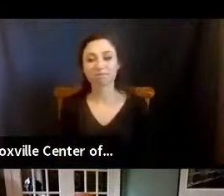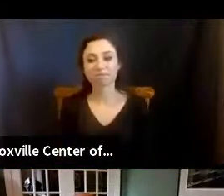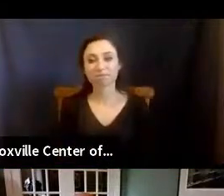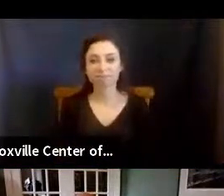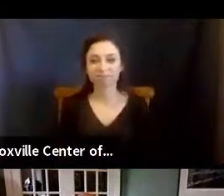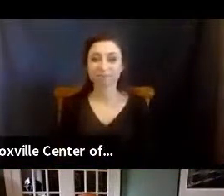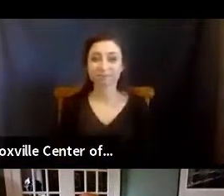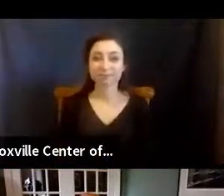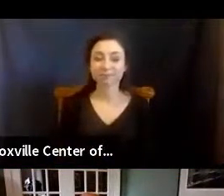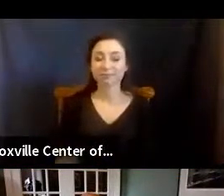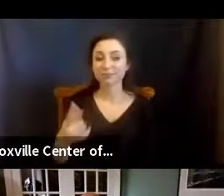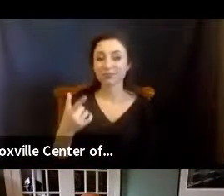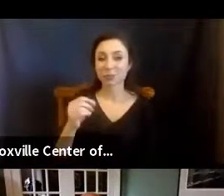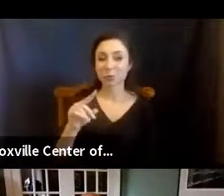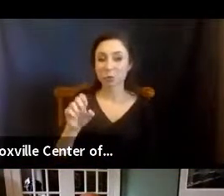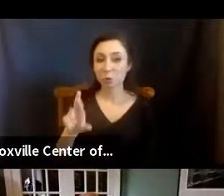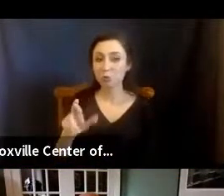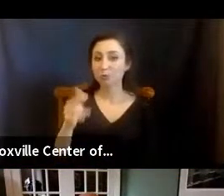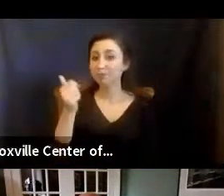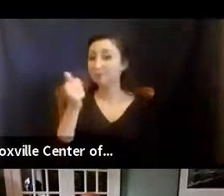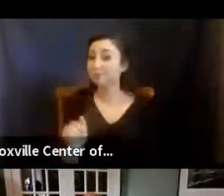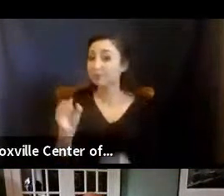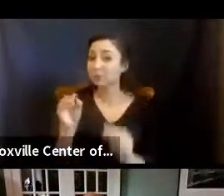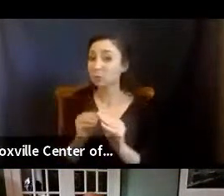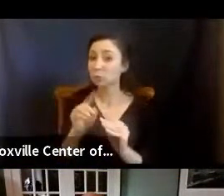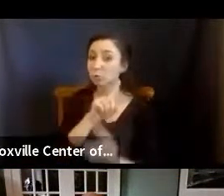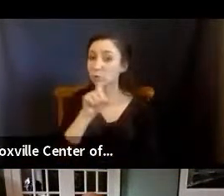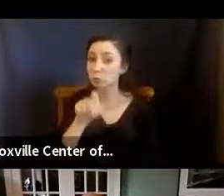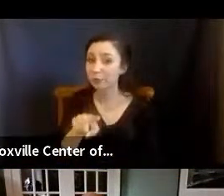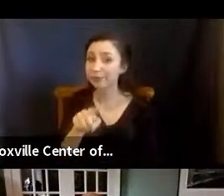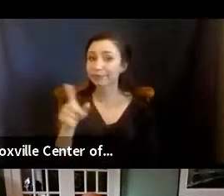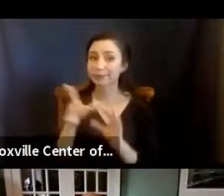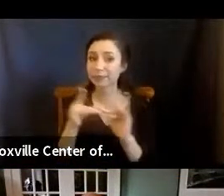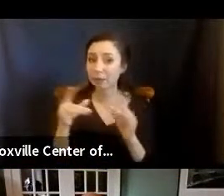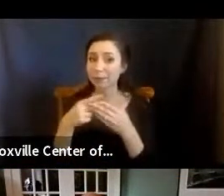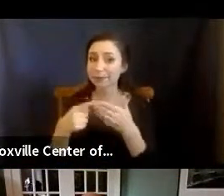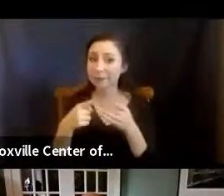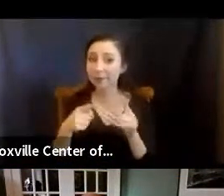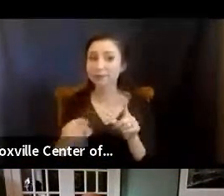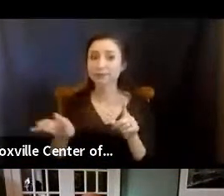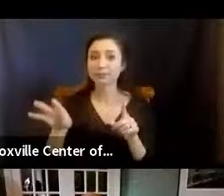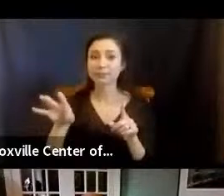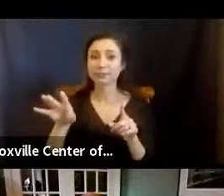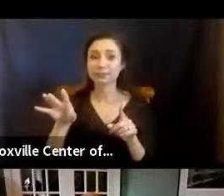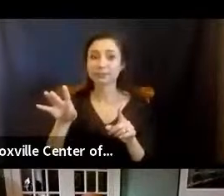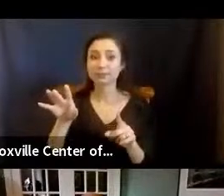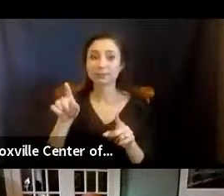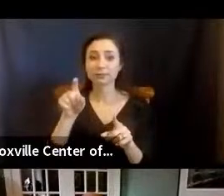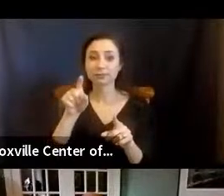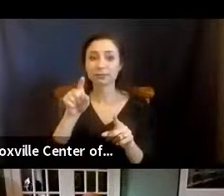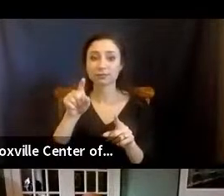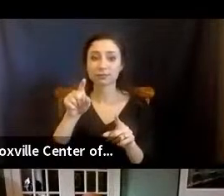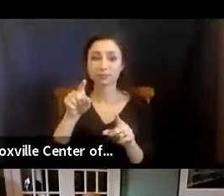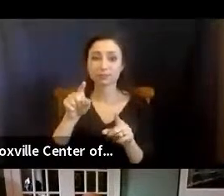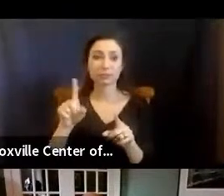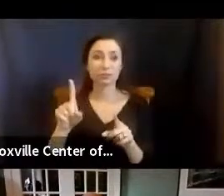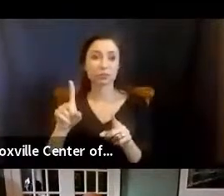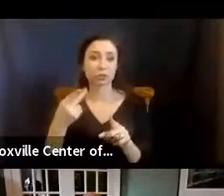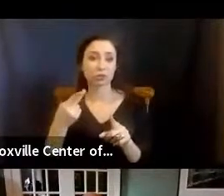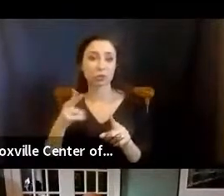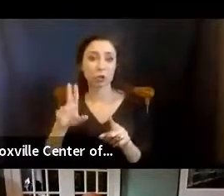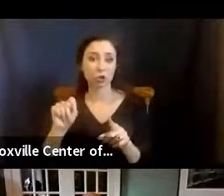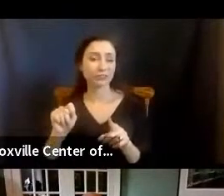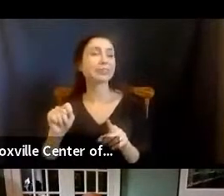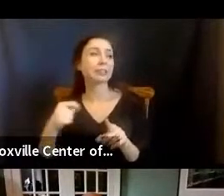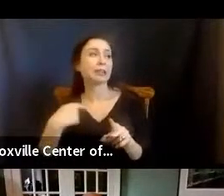Any other questions, comments, discussion? I would like to say, I don't have access to the